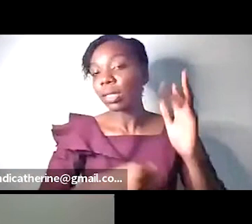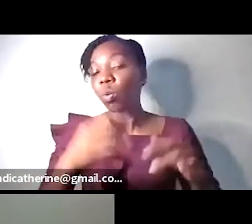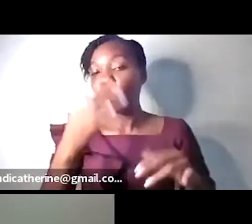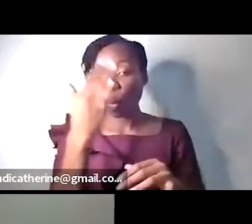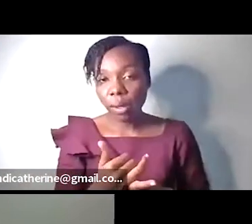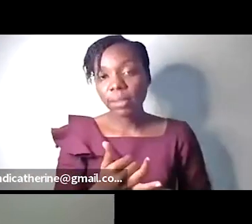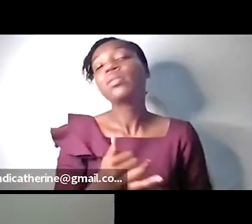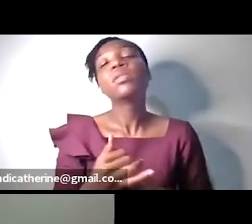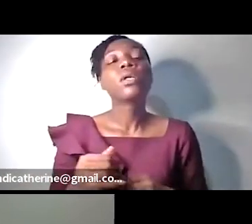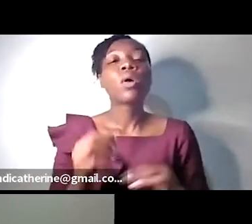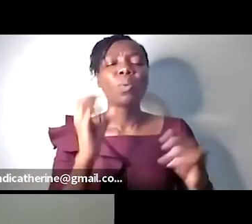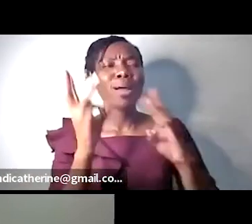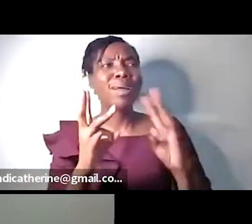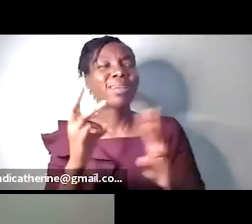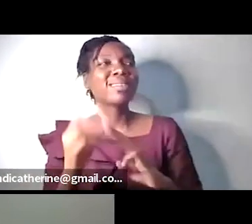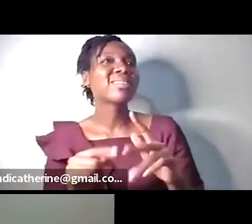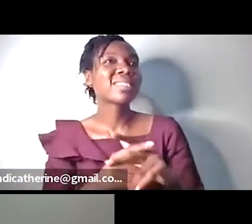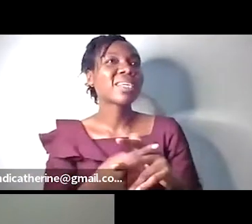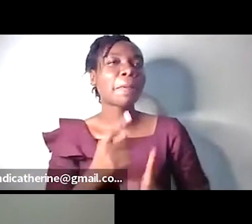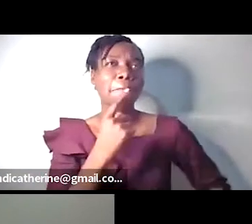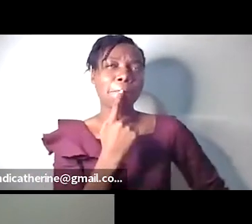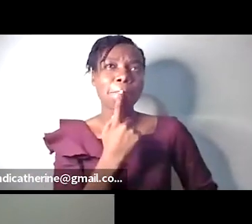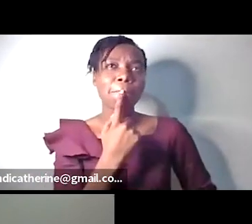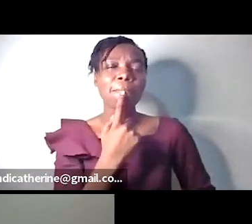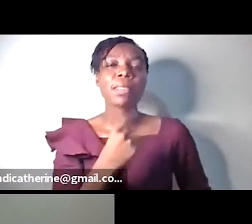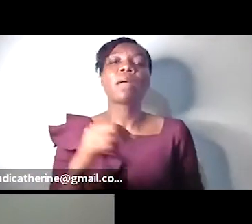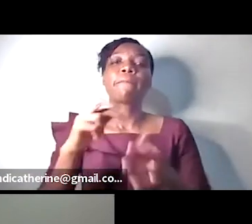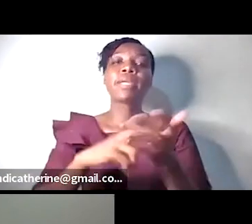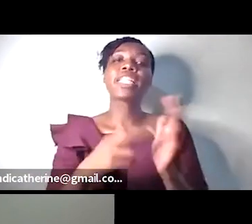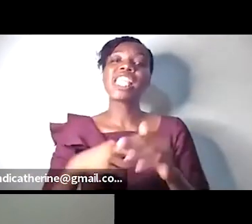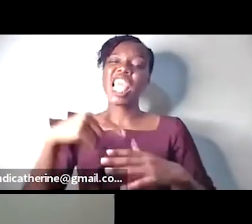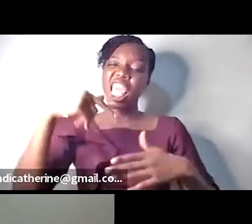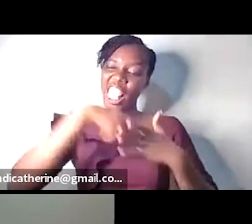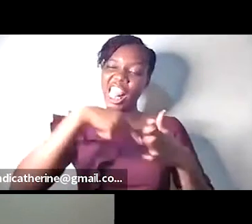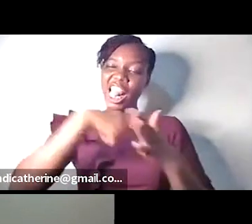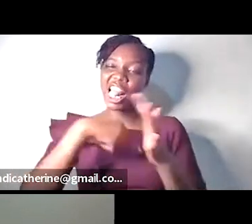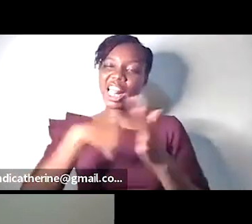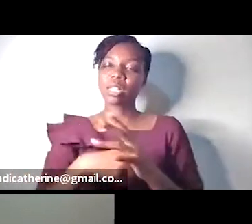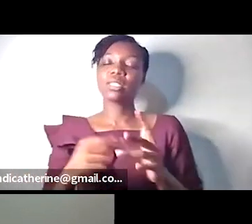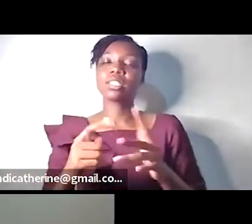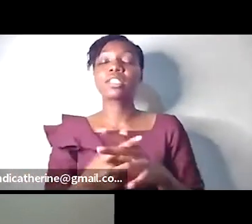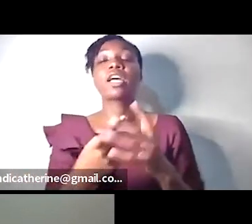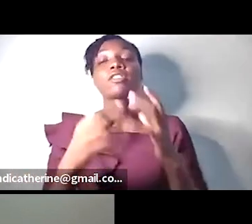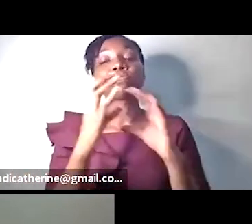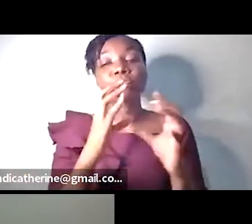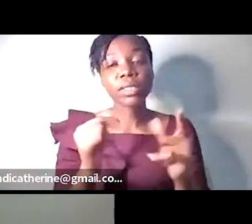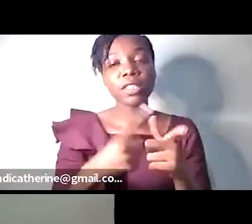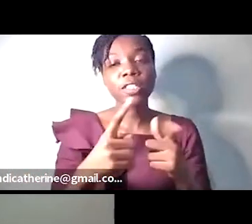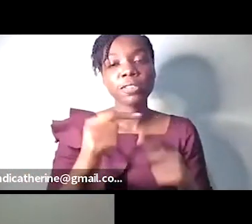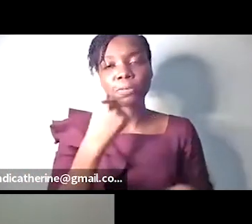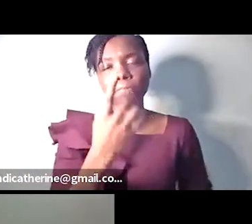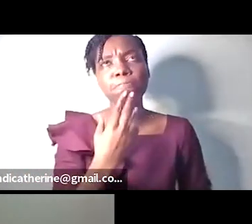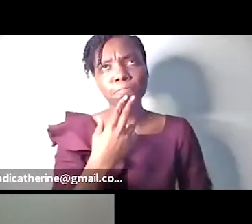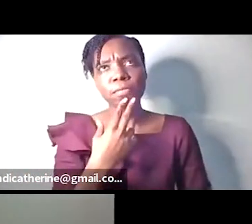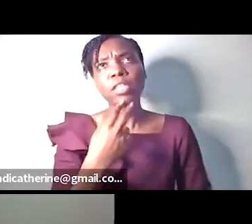then begins to speak to you. It's called the inner critic, and the inner critic begins to tell you, you're not good enough, you're